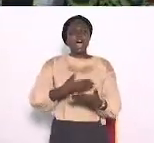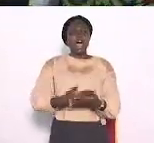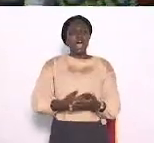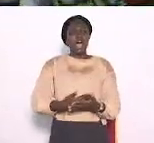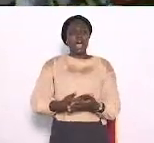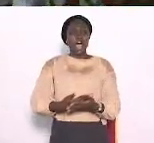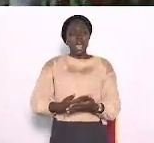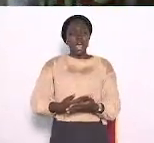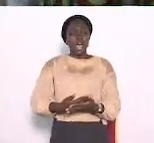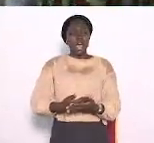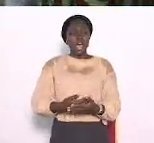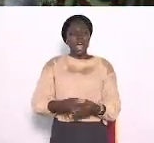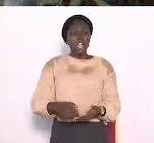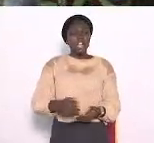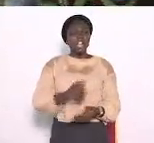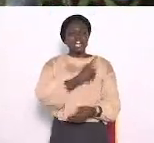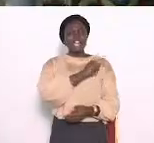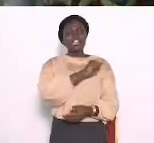Baba